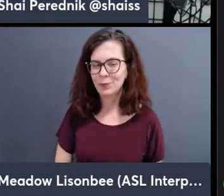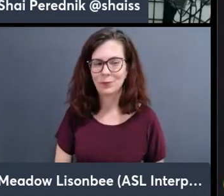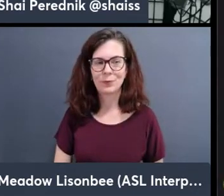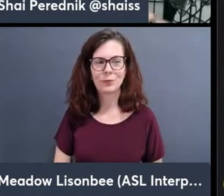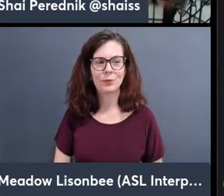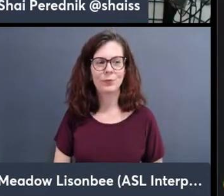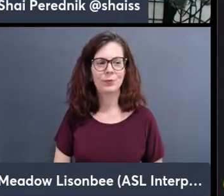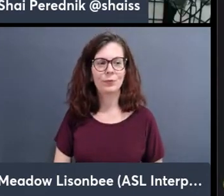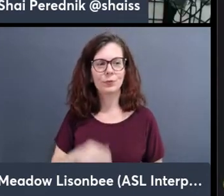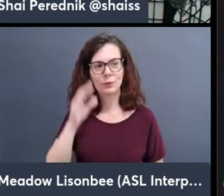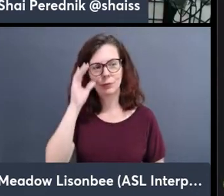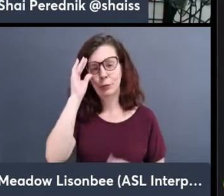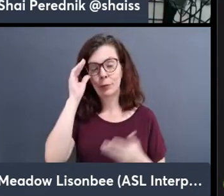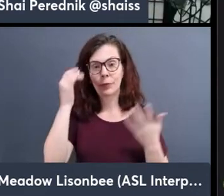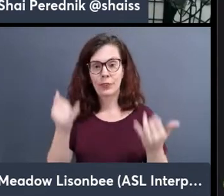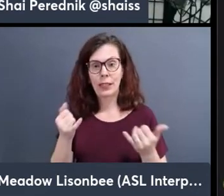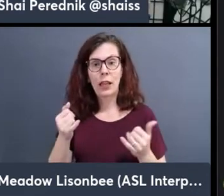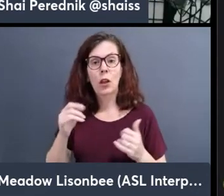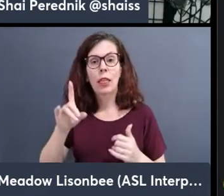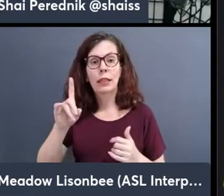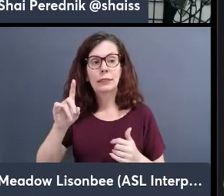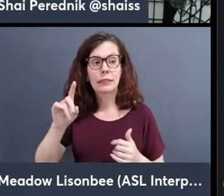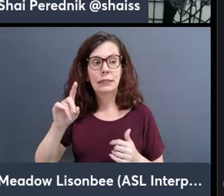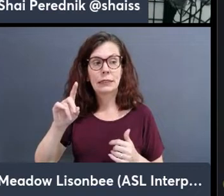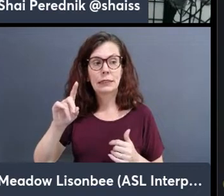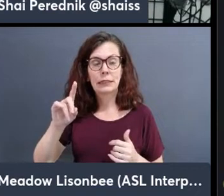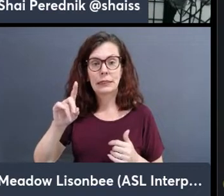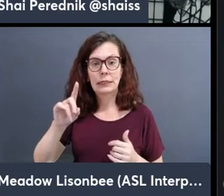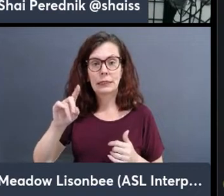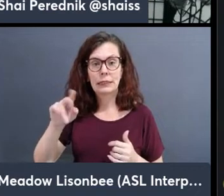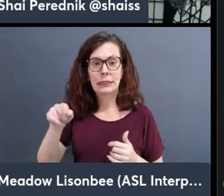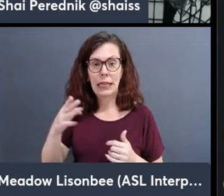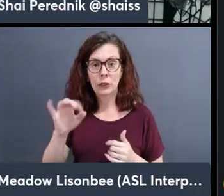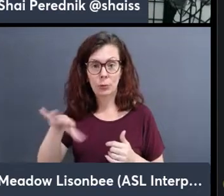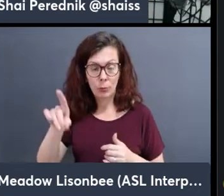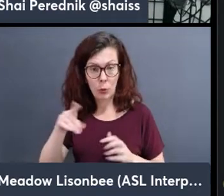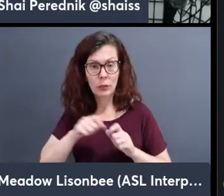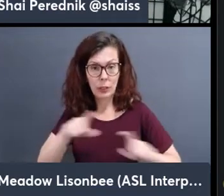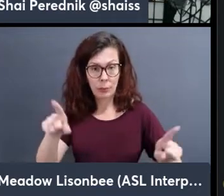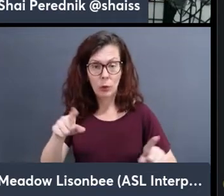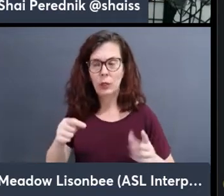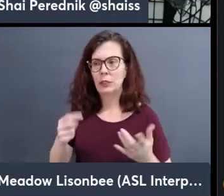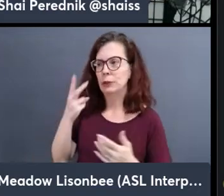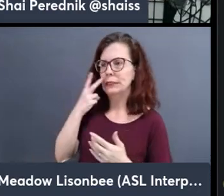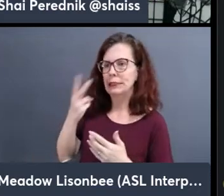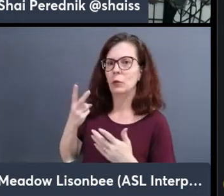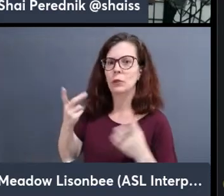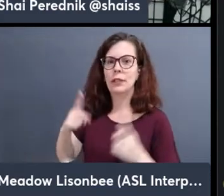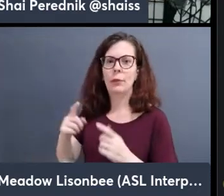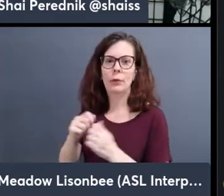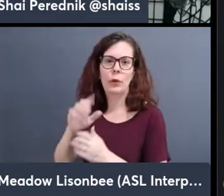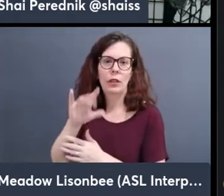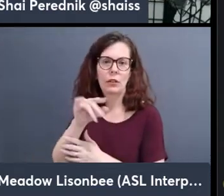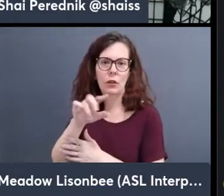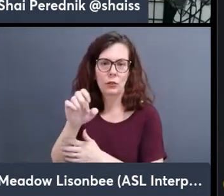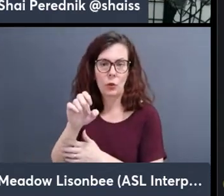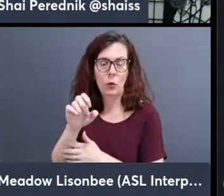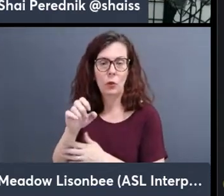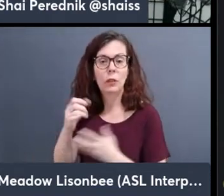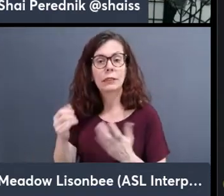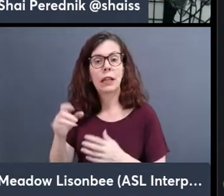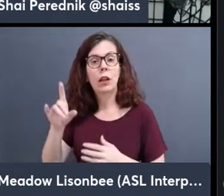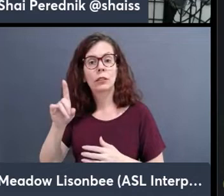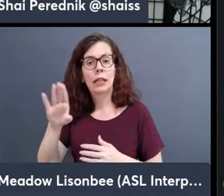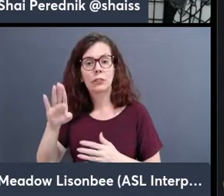So again, when the dashboard is deployed, one of the cool things is you can now see what your console is actually happening, right? So I am now in my dashboard